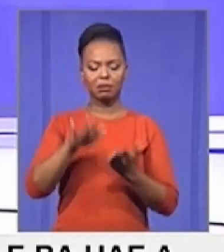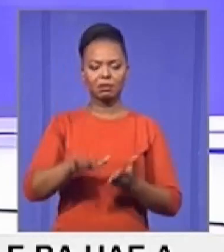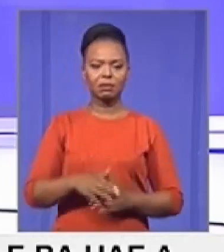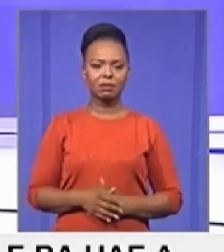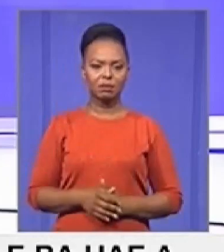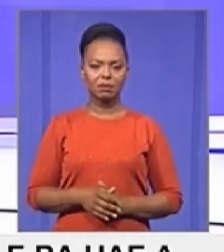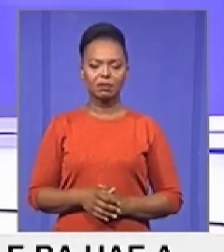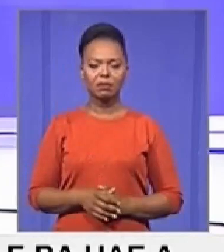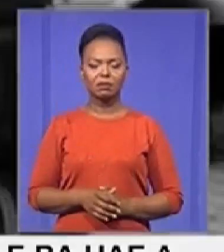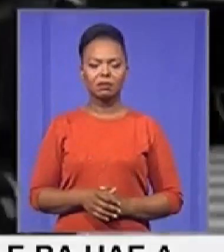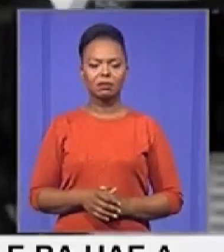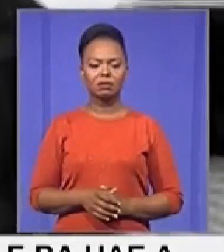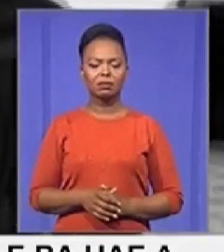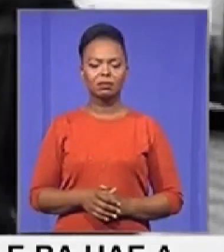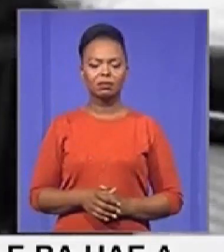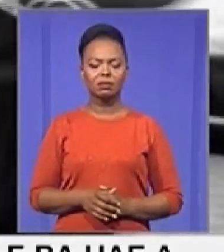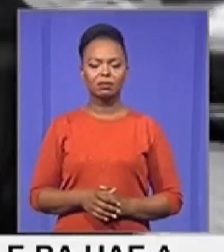hae.